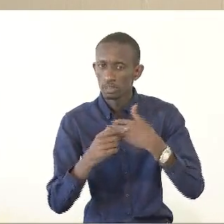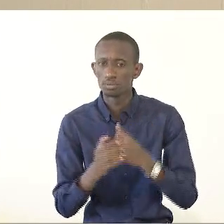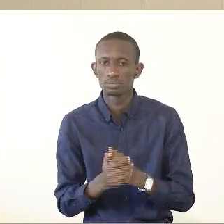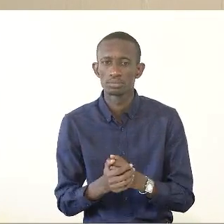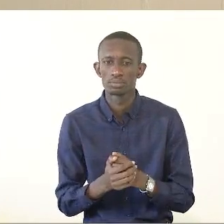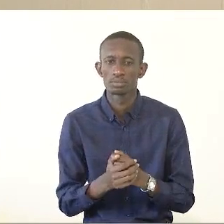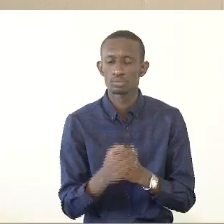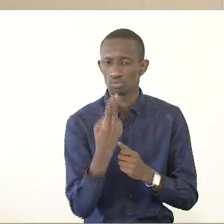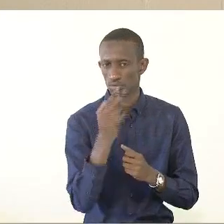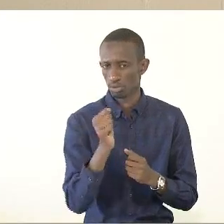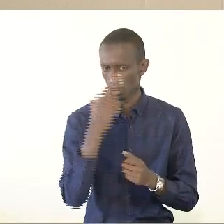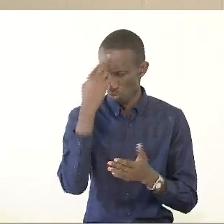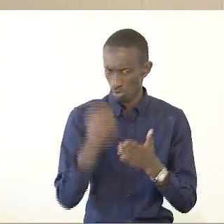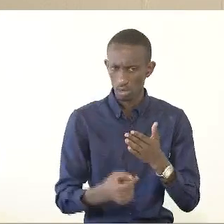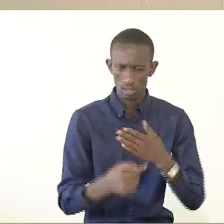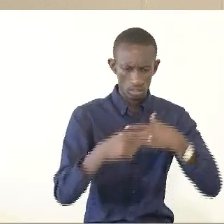is 25 here.